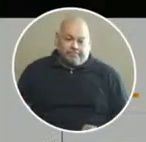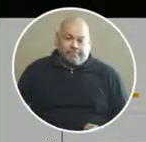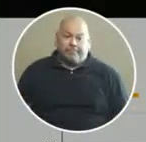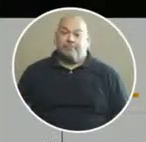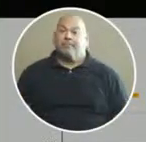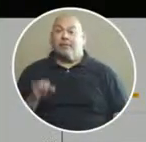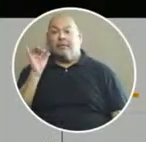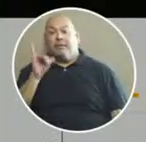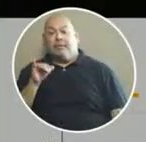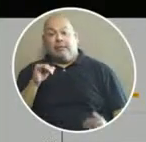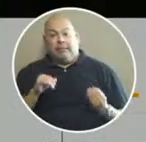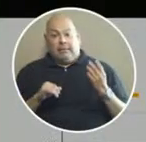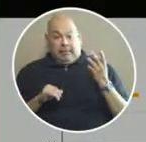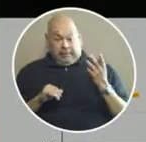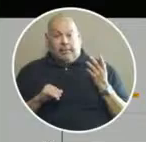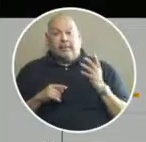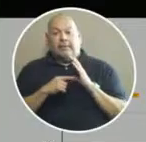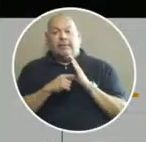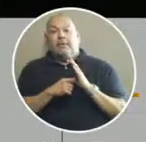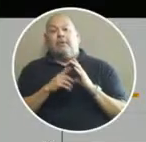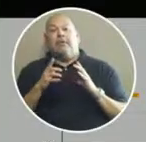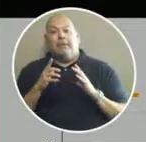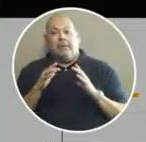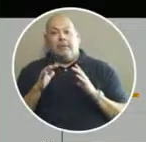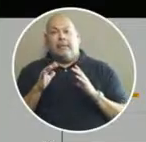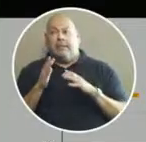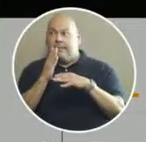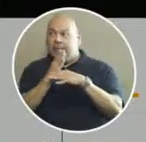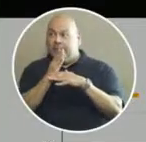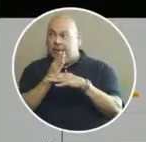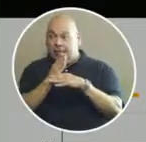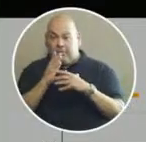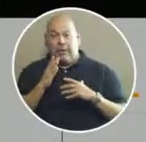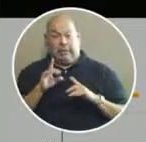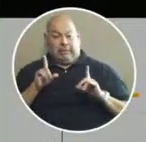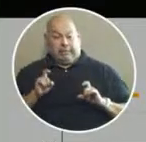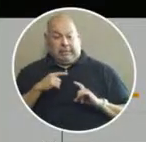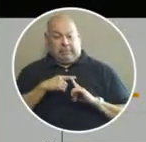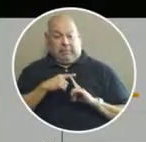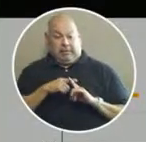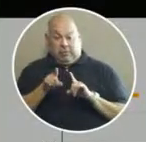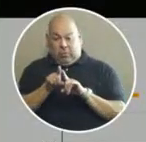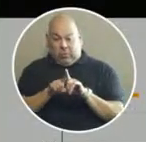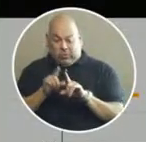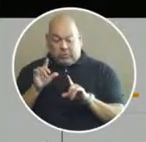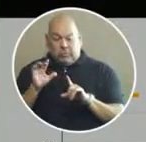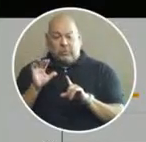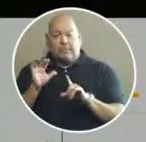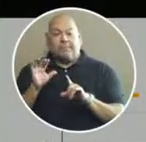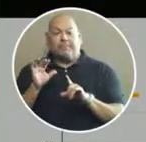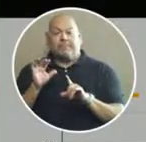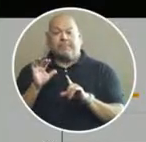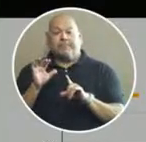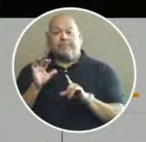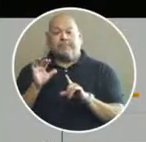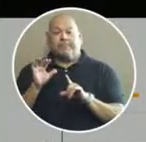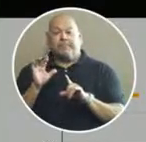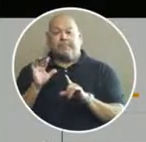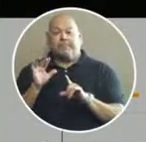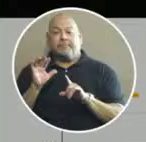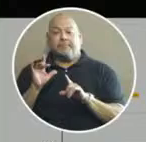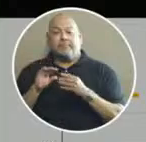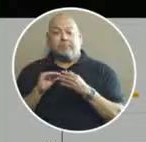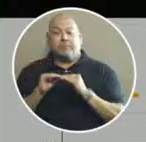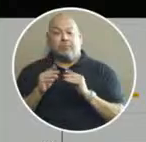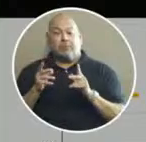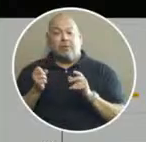This slide also shows on the average of positive tests and also on the number